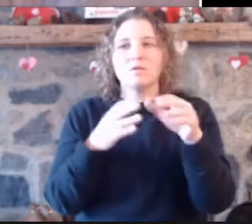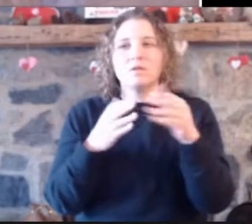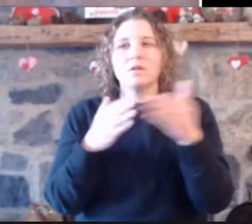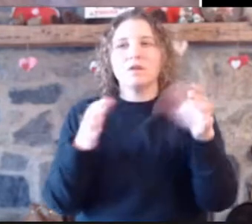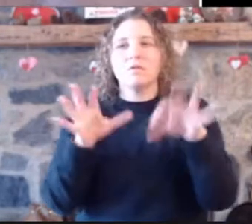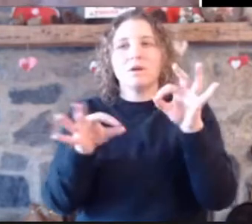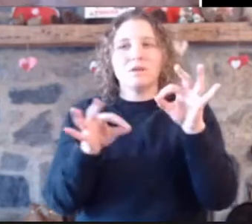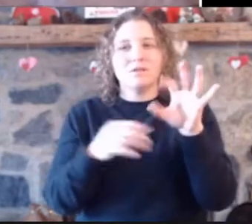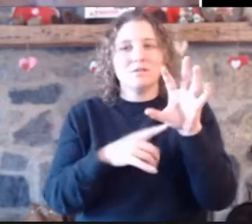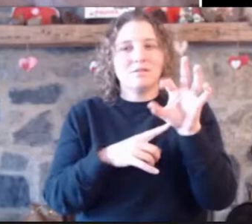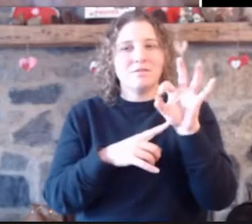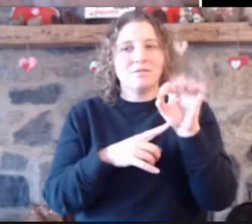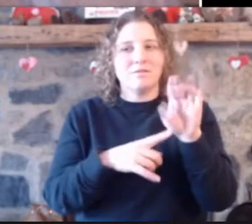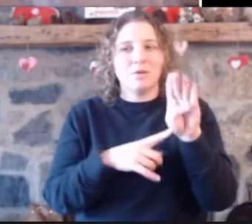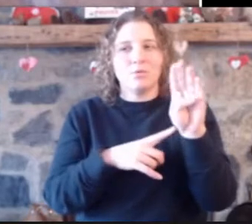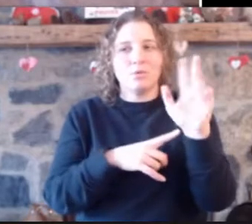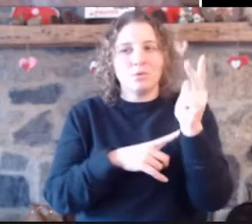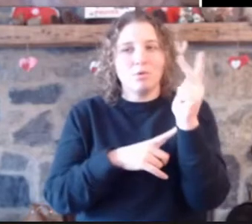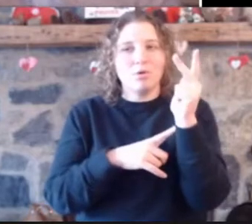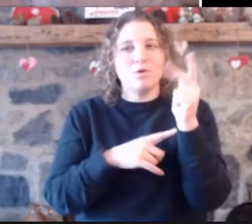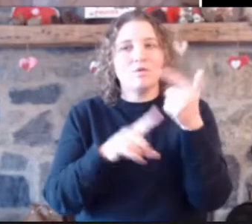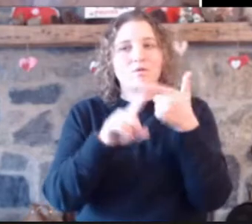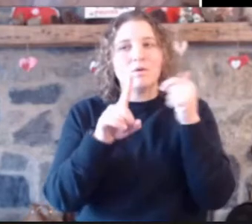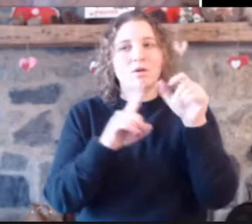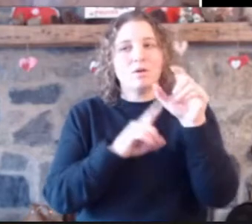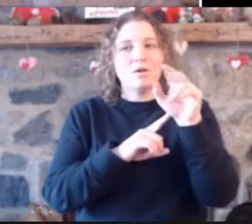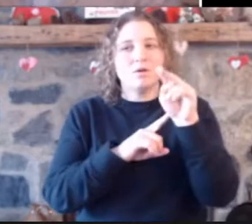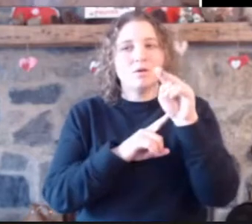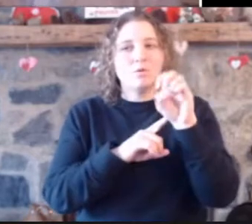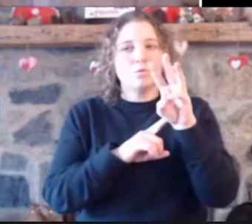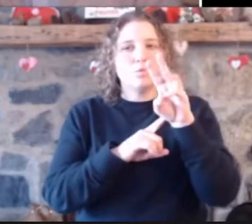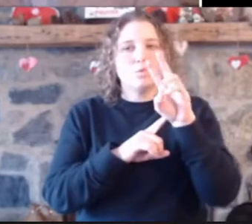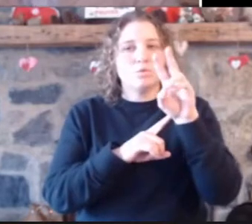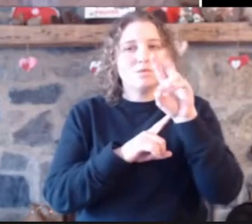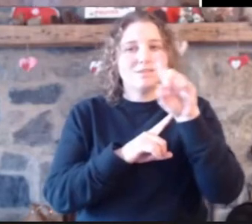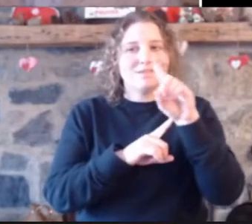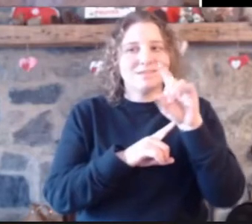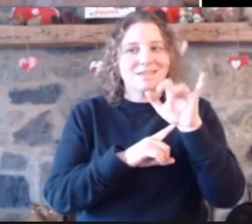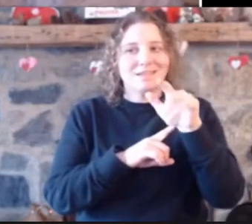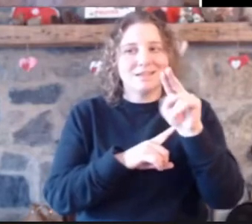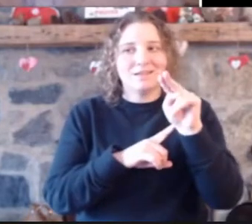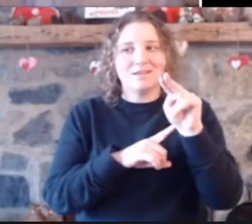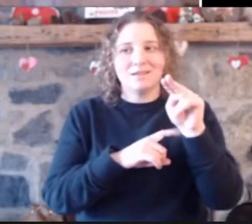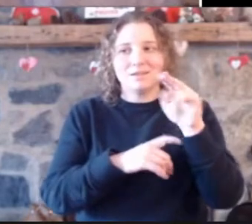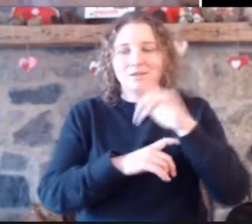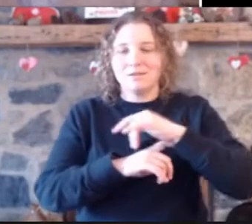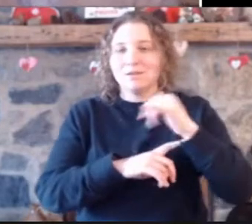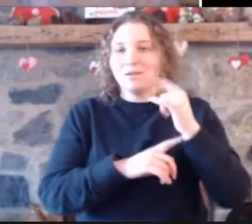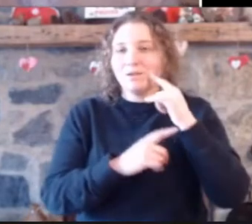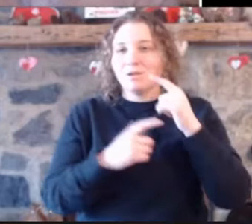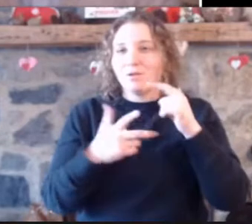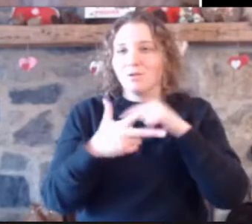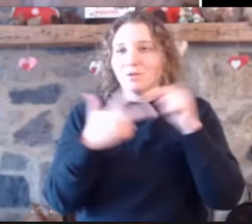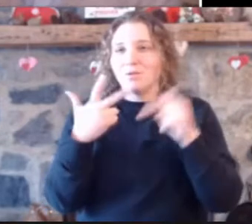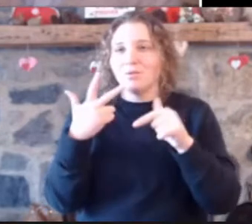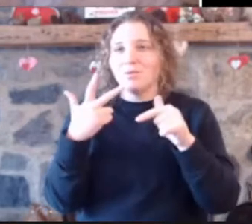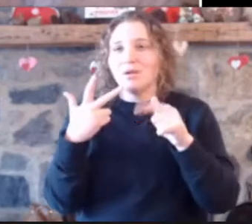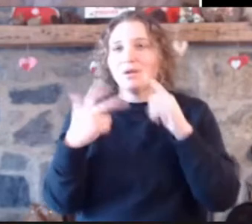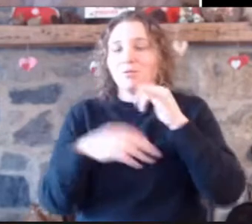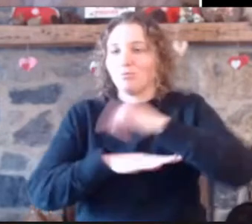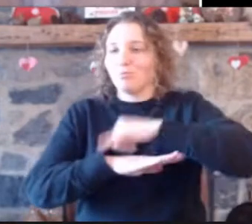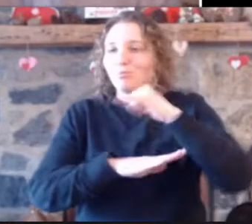few weeks ago, off of New Zealand, once again, they found, for the first time filmed off New Zealand, three ginkgo-toothed beaked